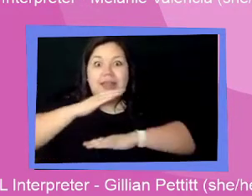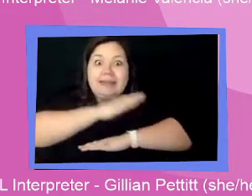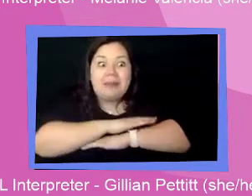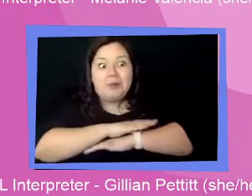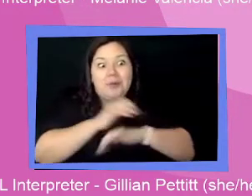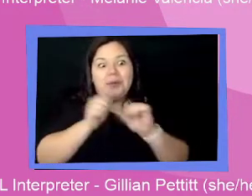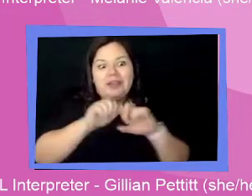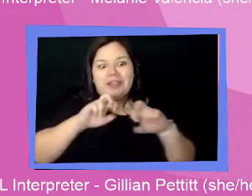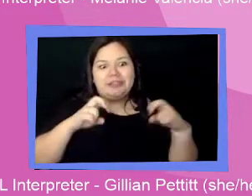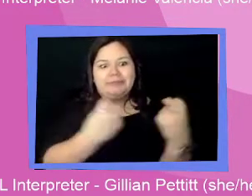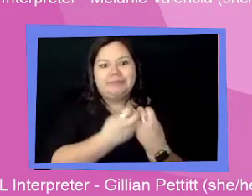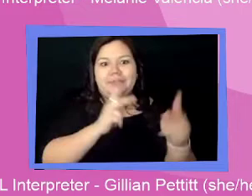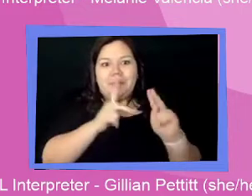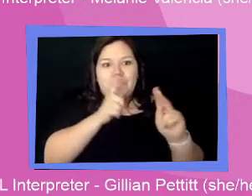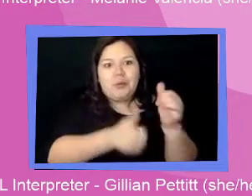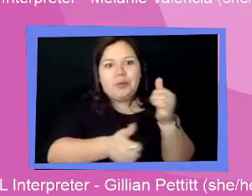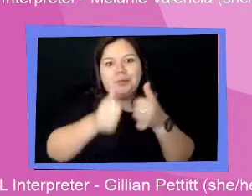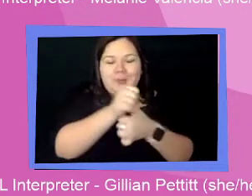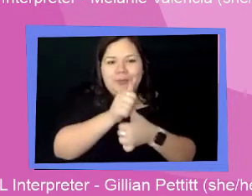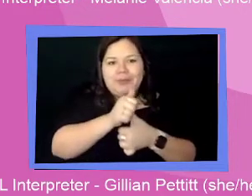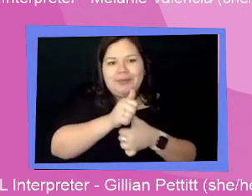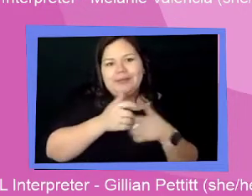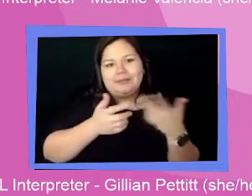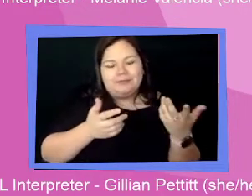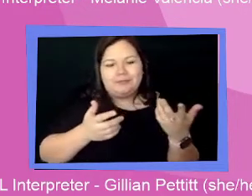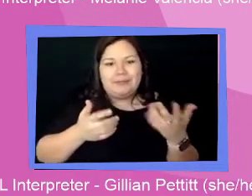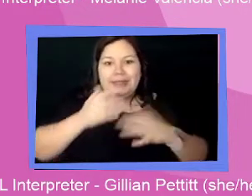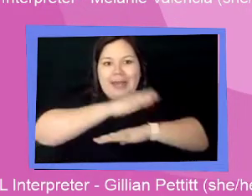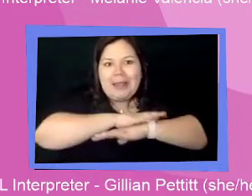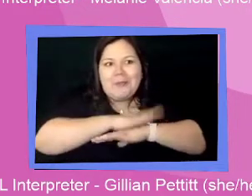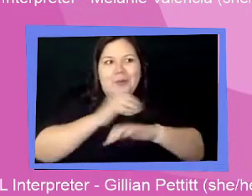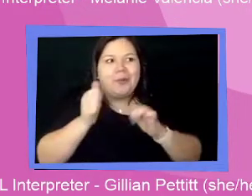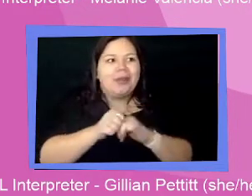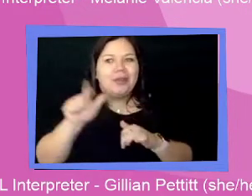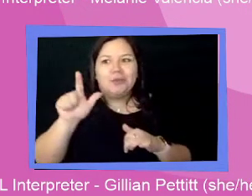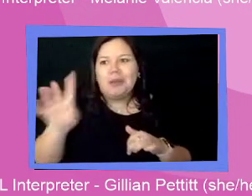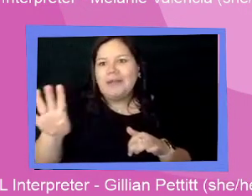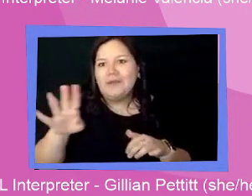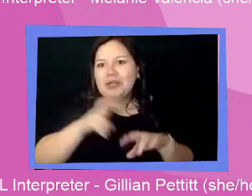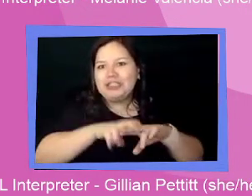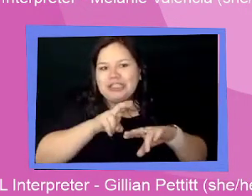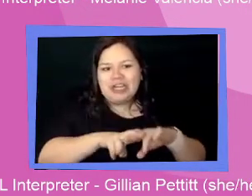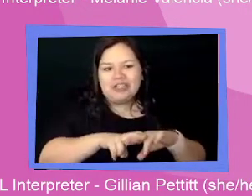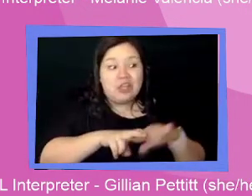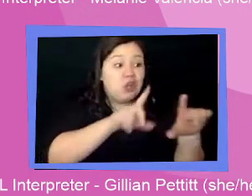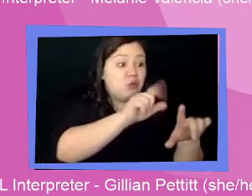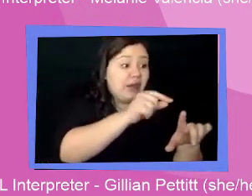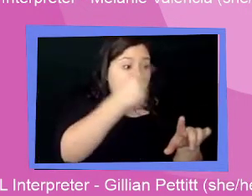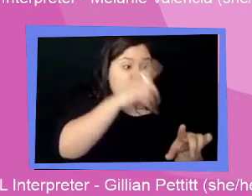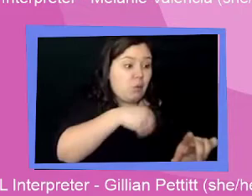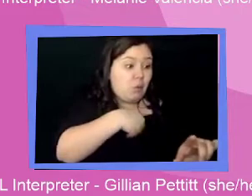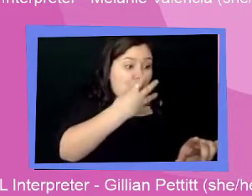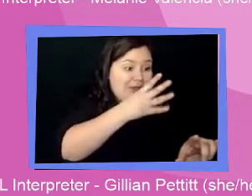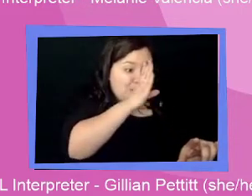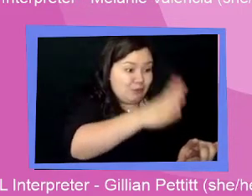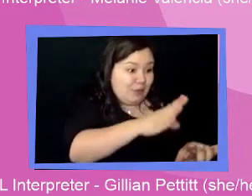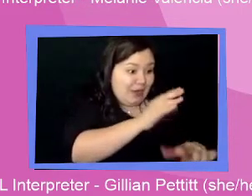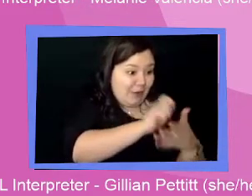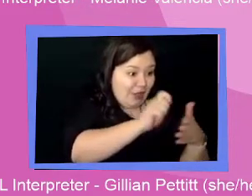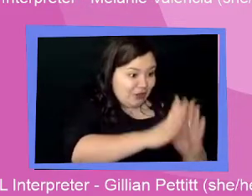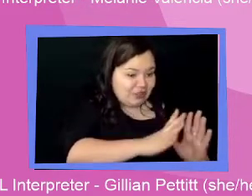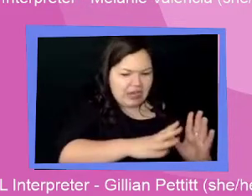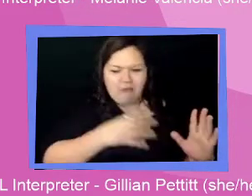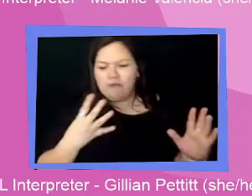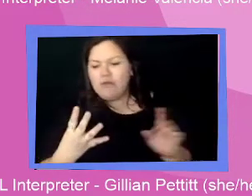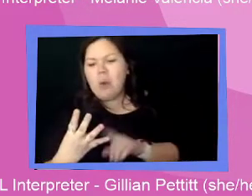a table with, like, I don't know, 24 chairs, and 20 of them is for white straight authors. And then those four chairs